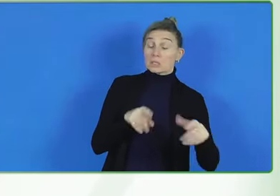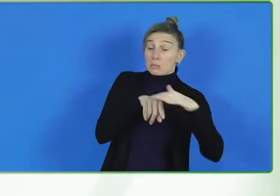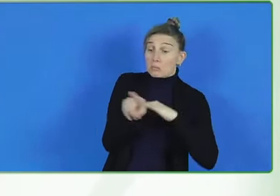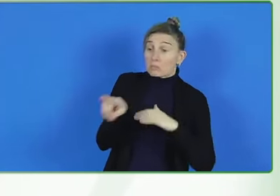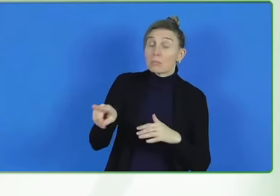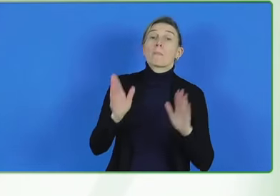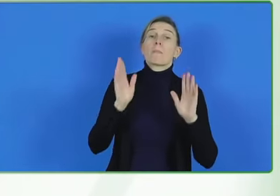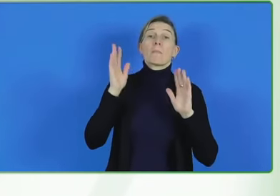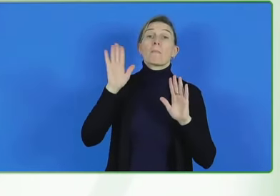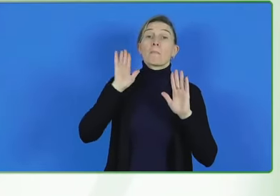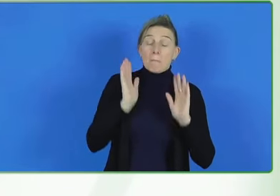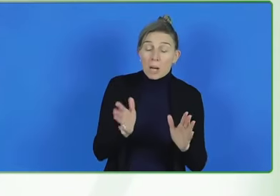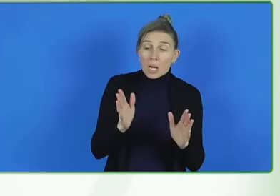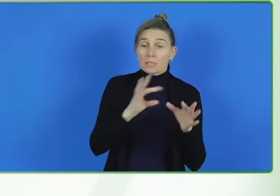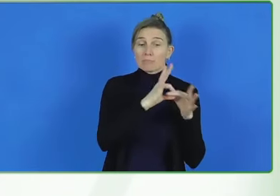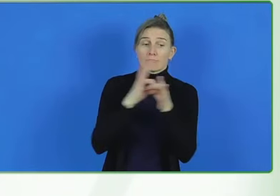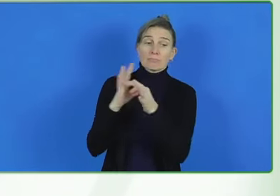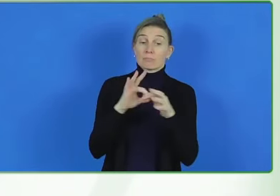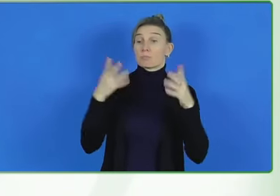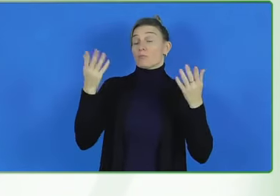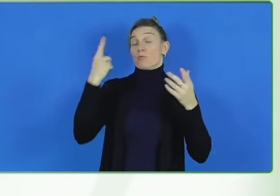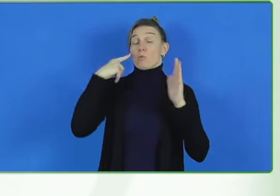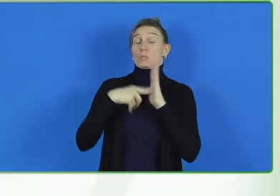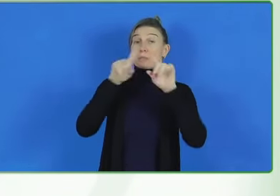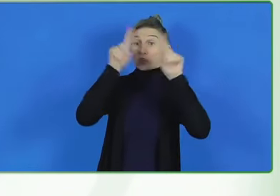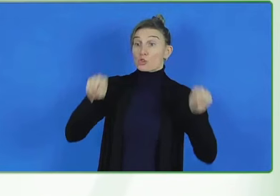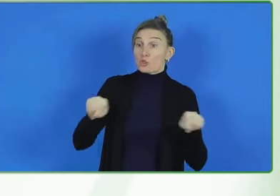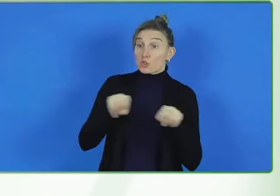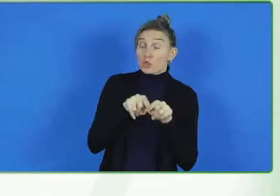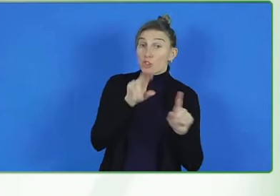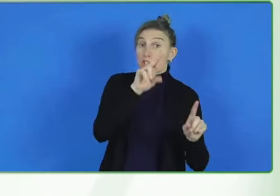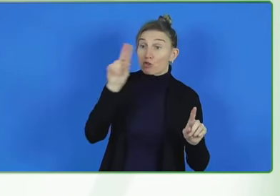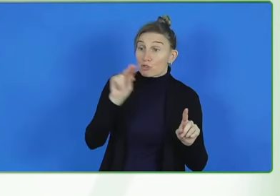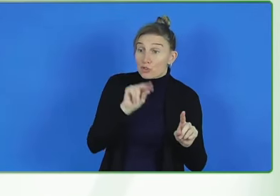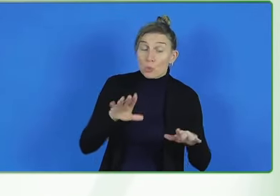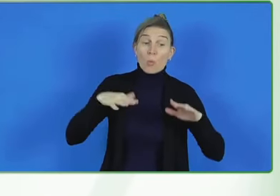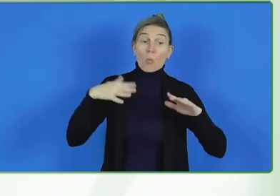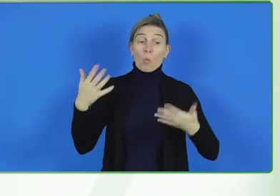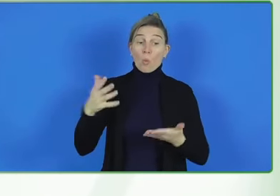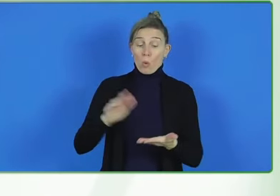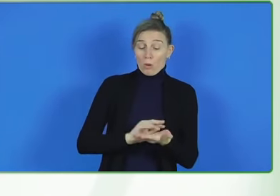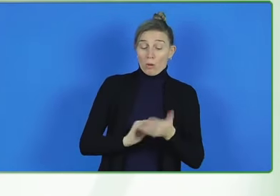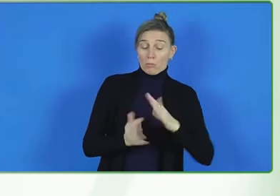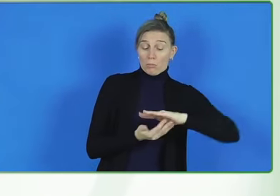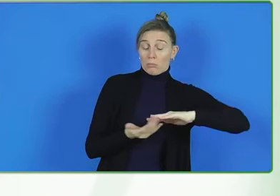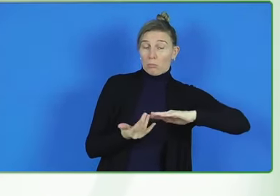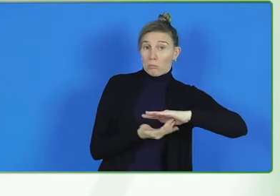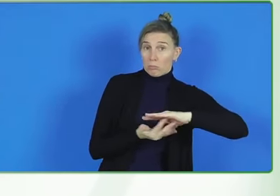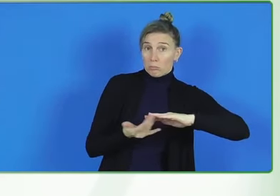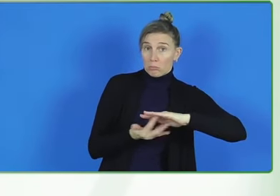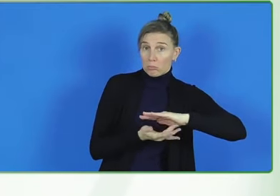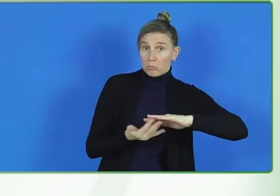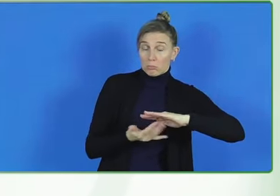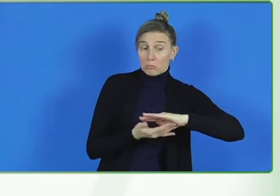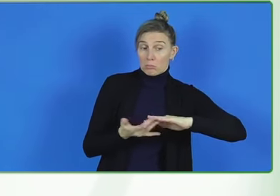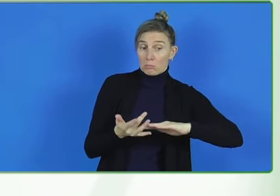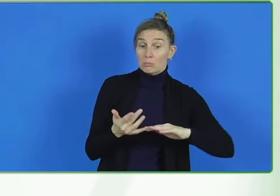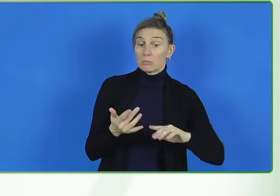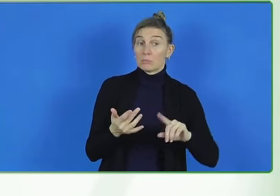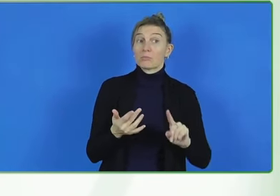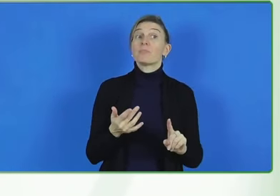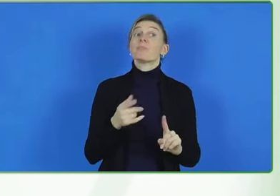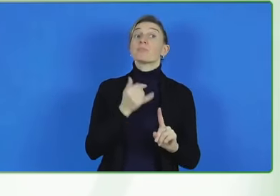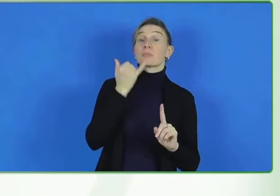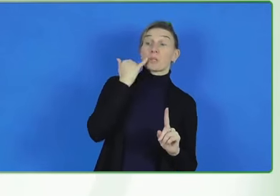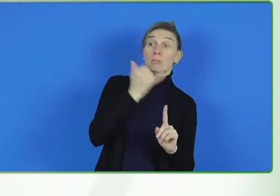keyboards. So this is one example of a requirement that is important for persons